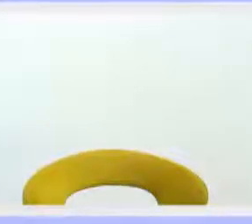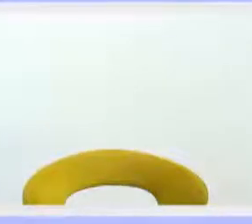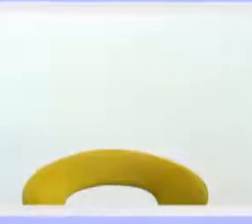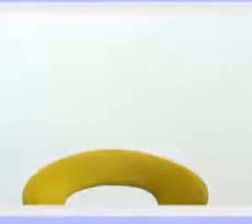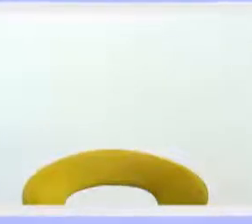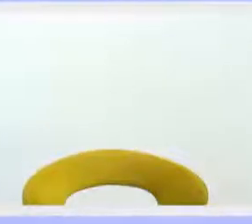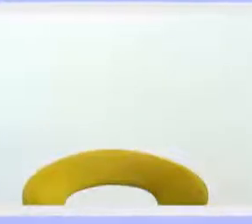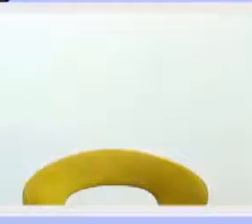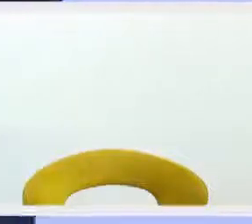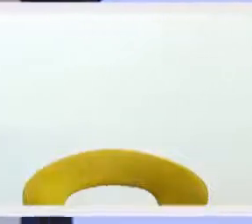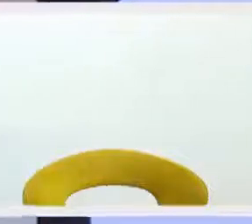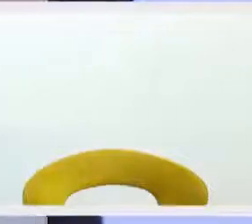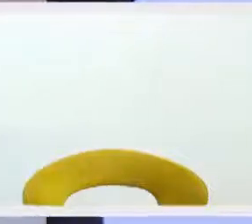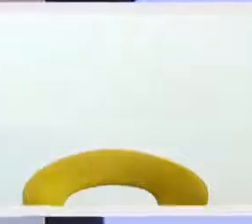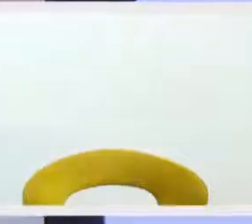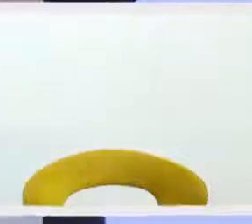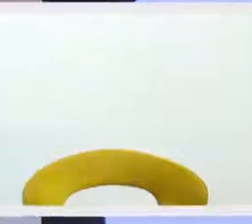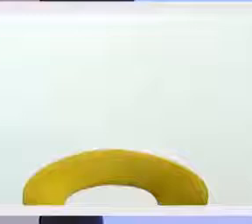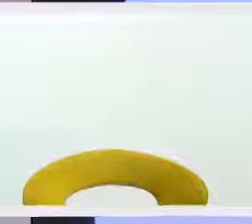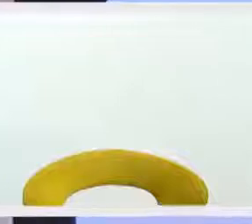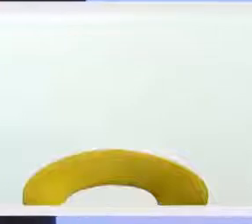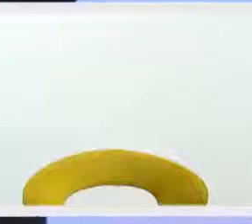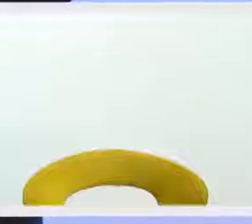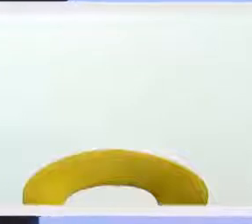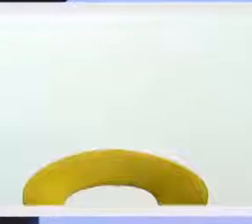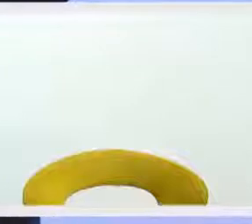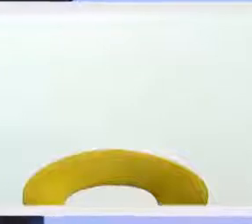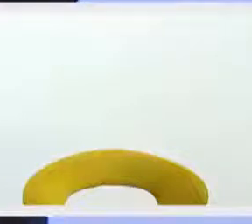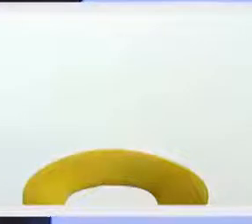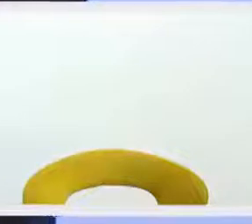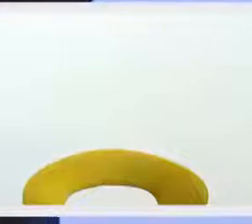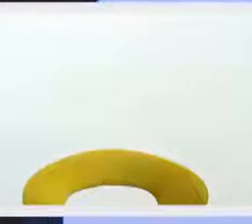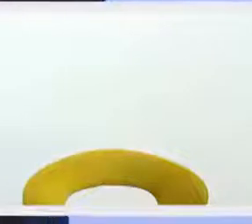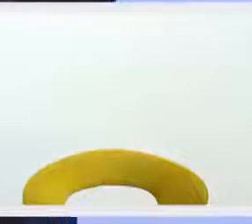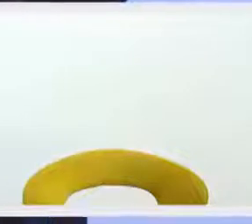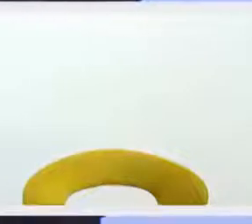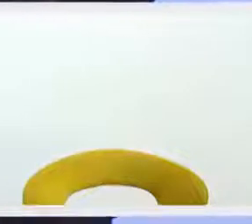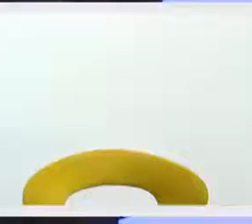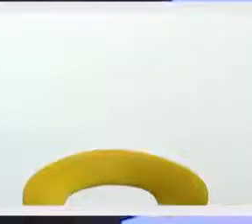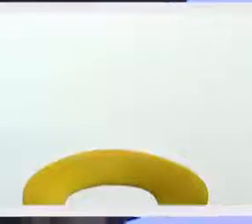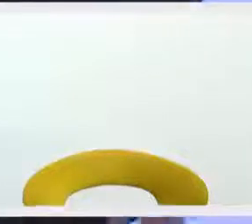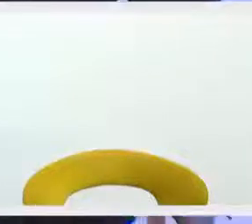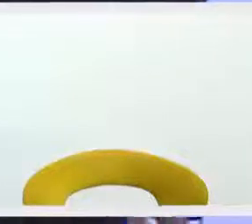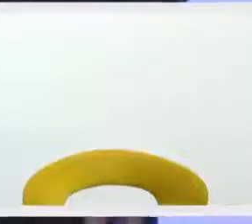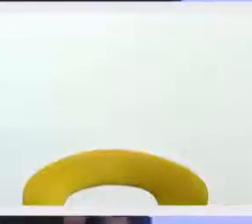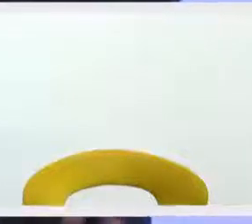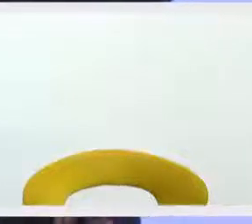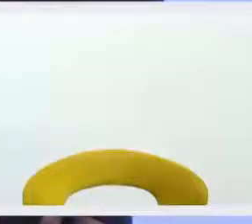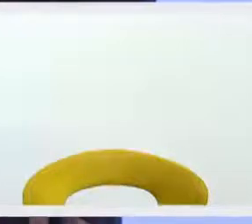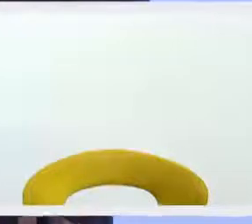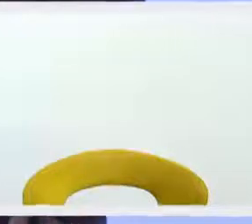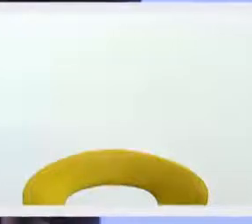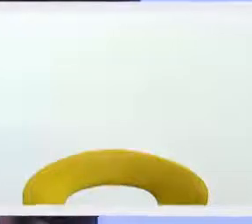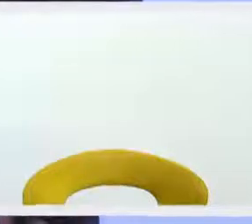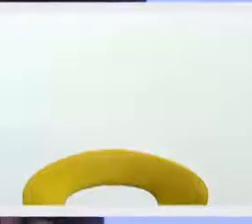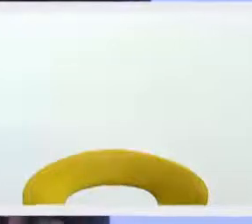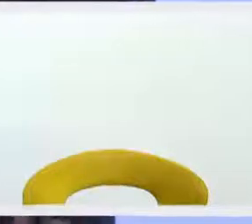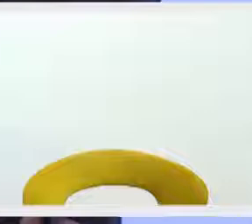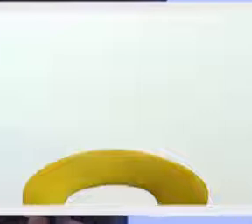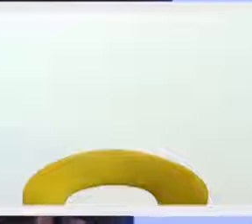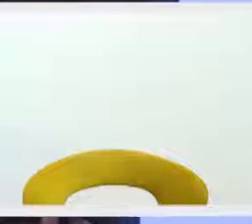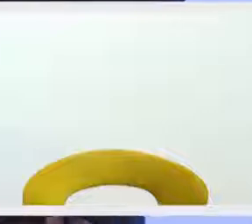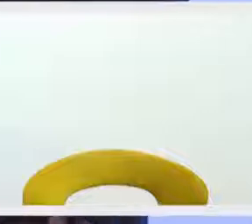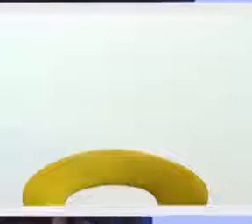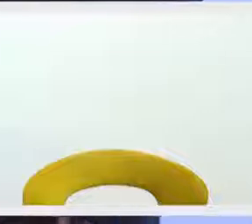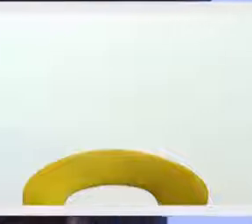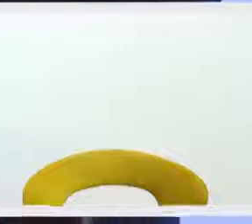And I wanted to just give a little story about this. So one of my closest friends, who's also an engineer at Google, she's hard of hearing. And she and I